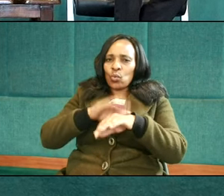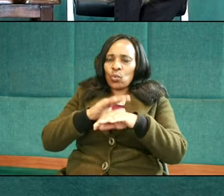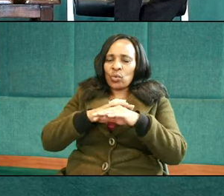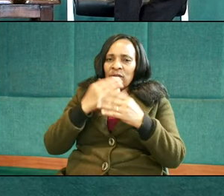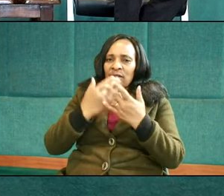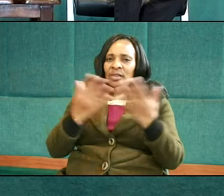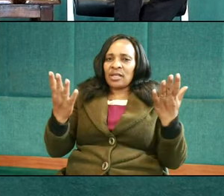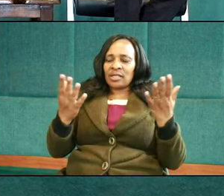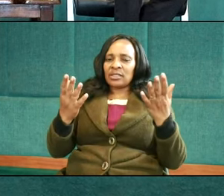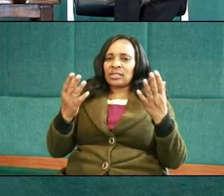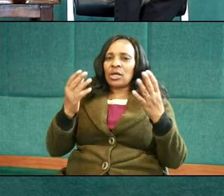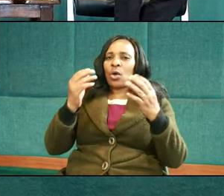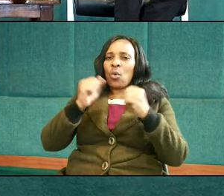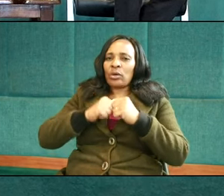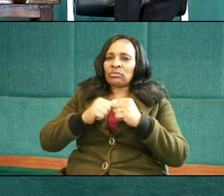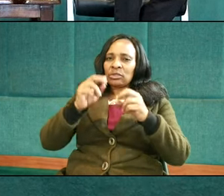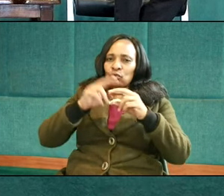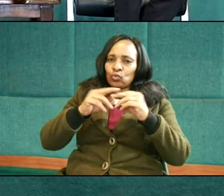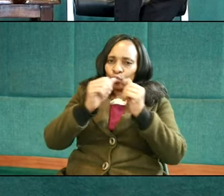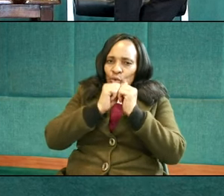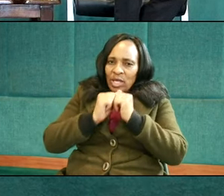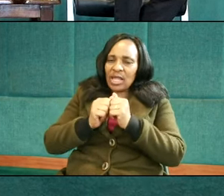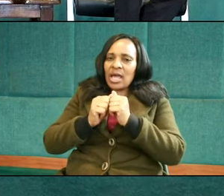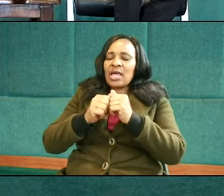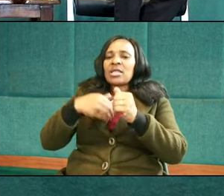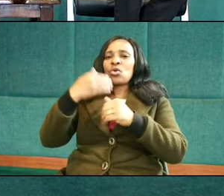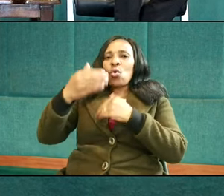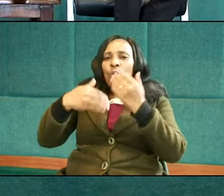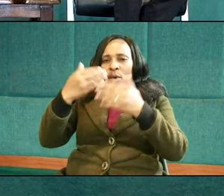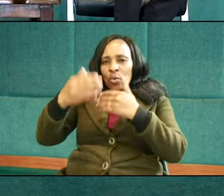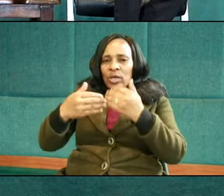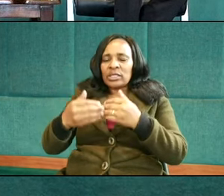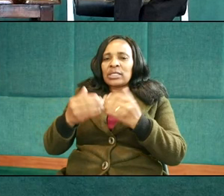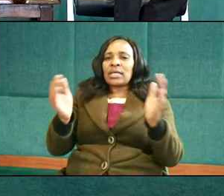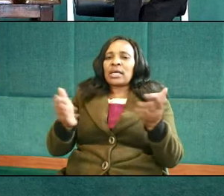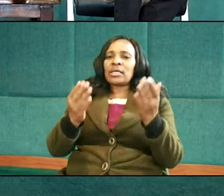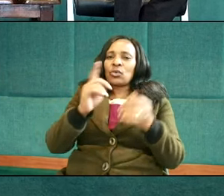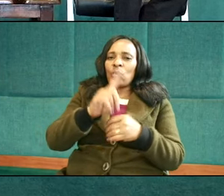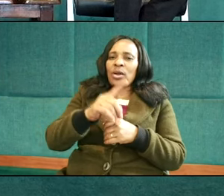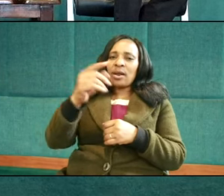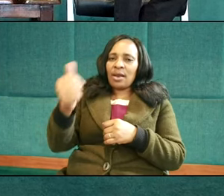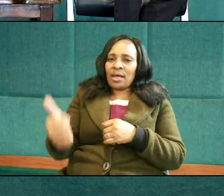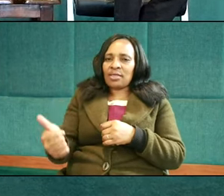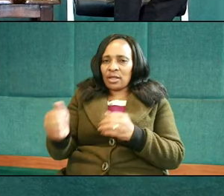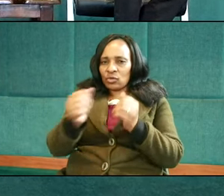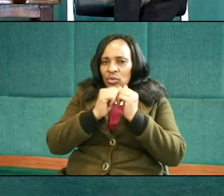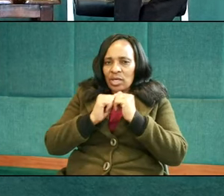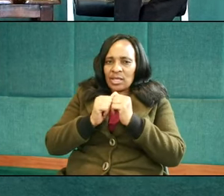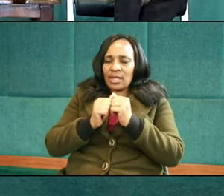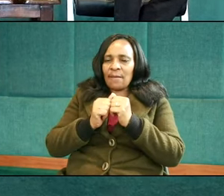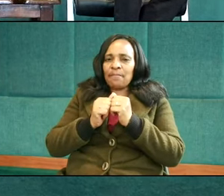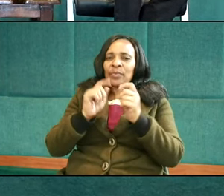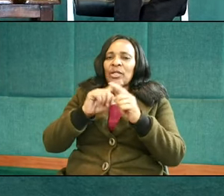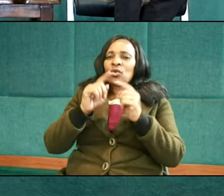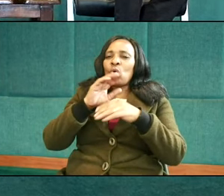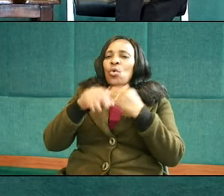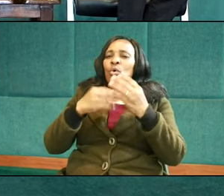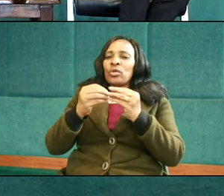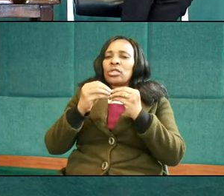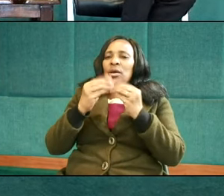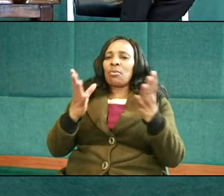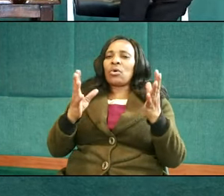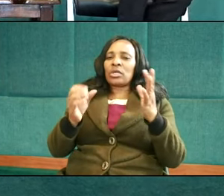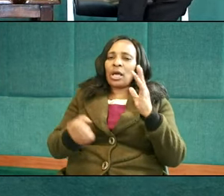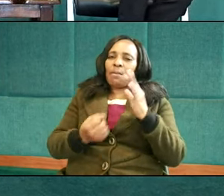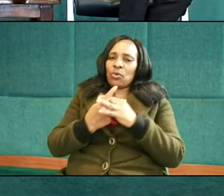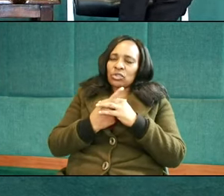up meeting together, as some are in the habit of doing, but encouraging one another, and all the more as you see the day